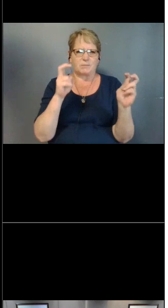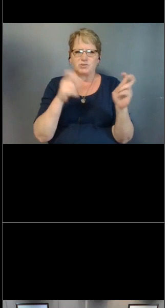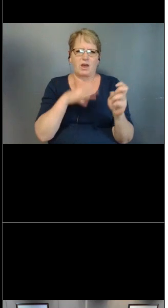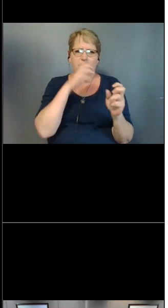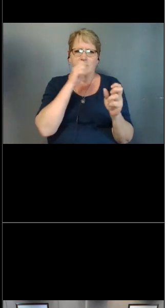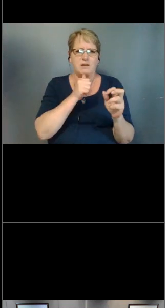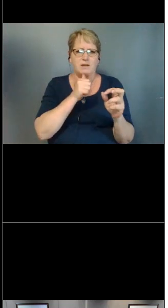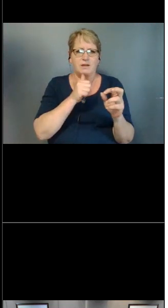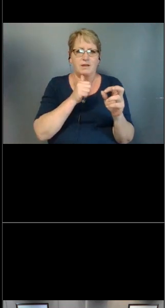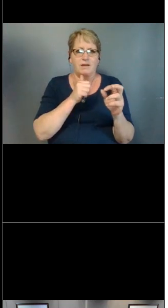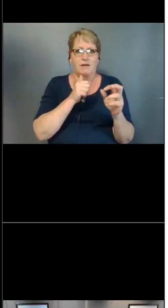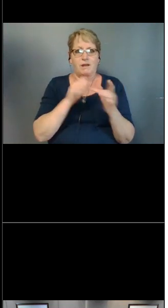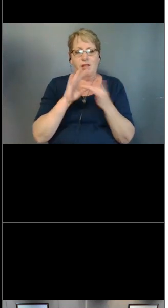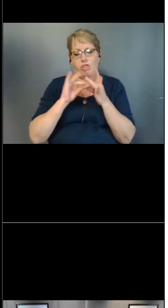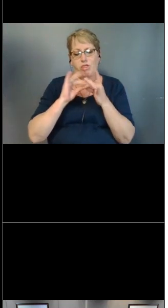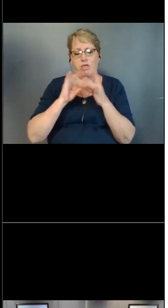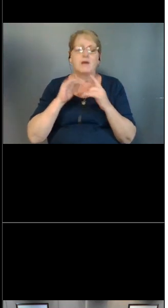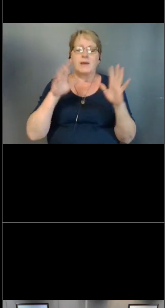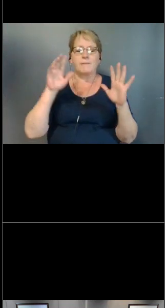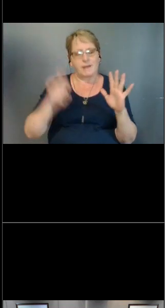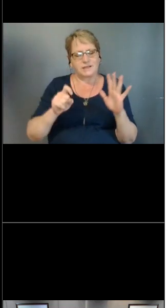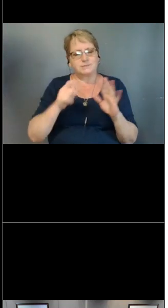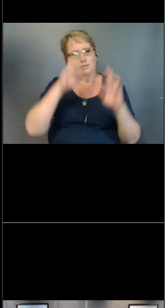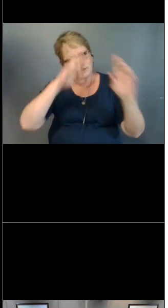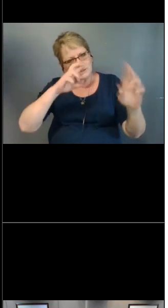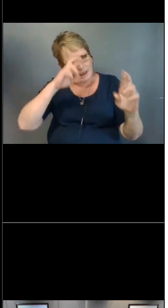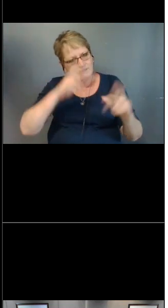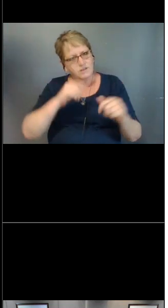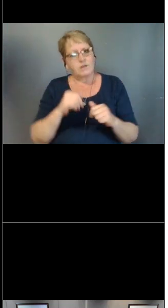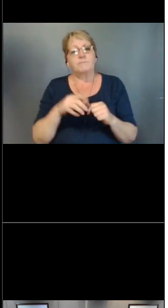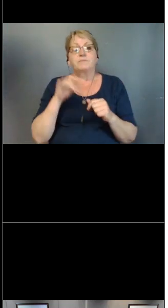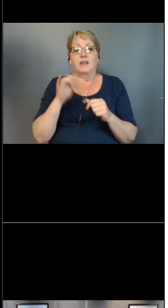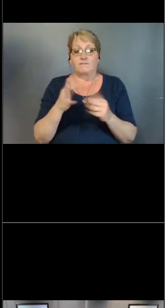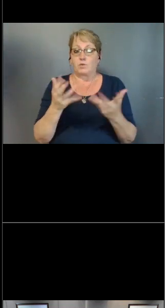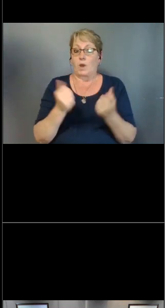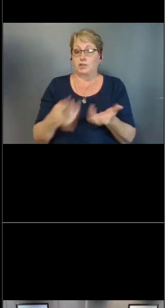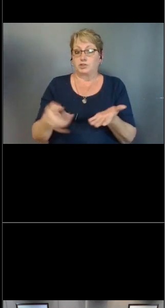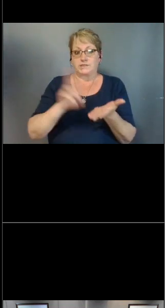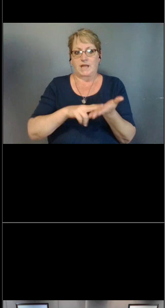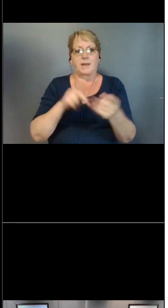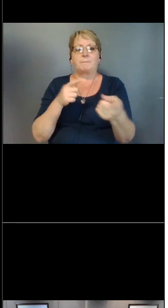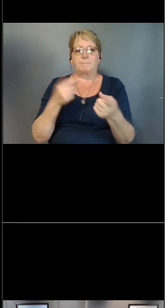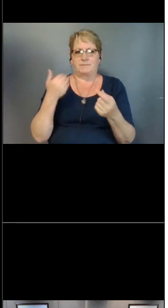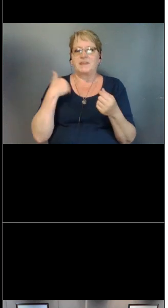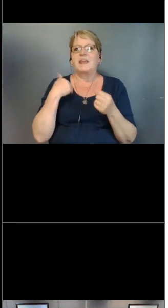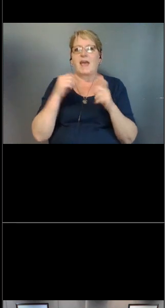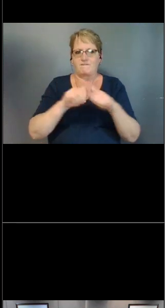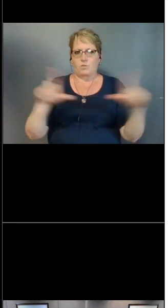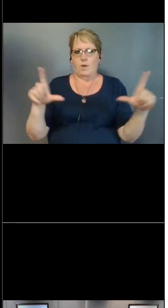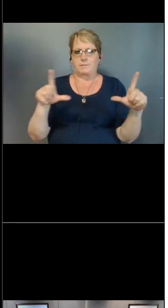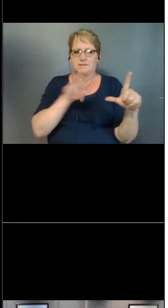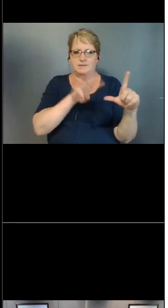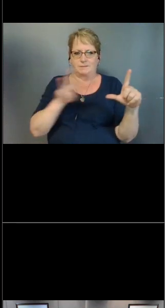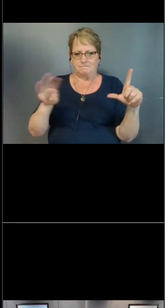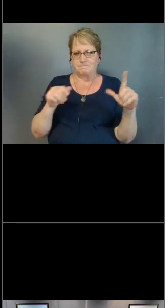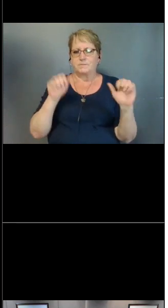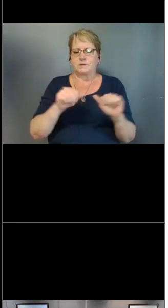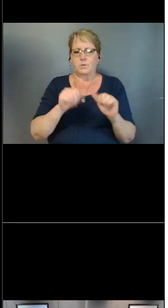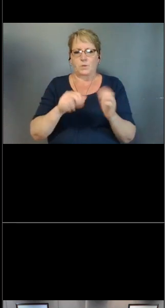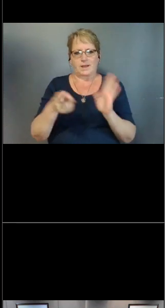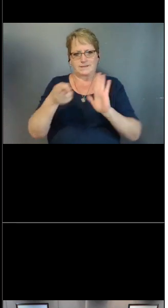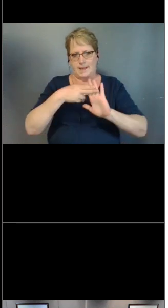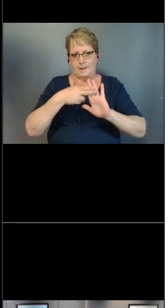like to speak, but have not yet signed up, please go to the Q&A section. And here's a graphic that shows you how the mute function works. When your